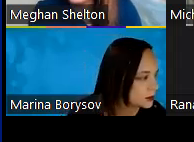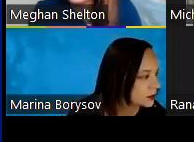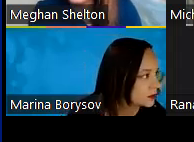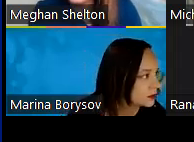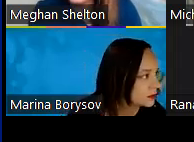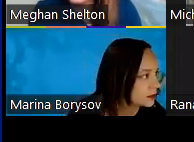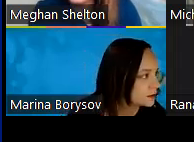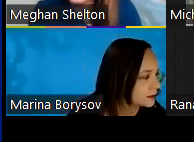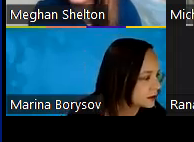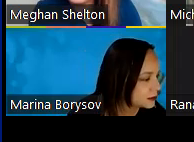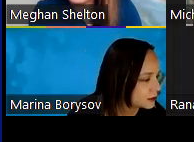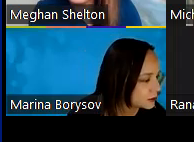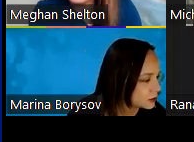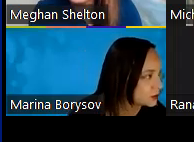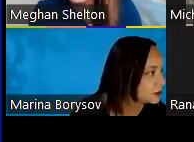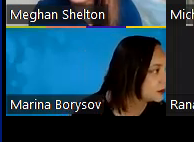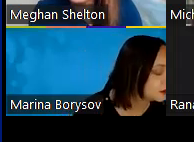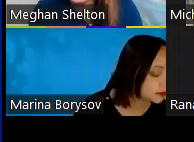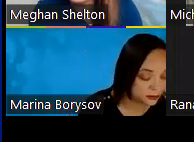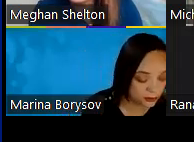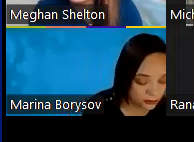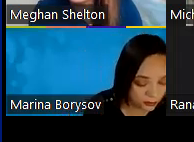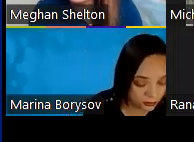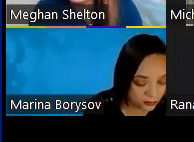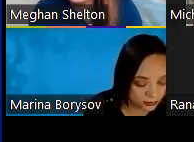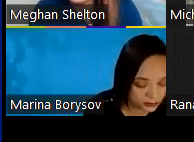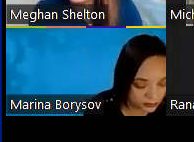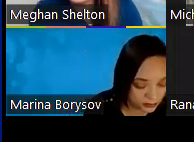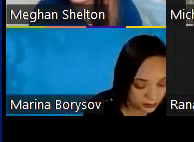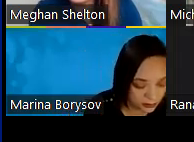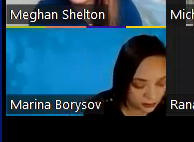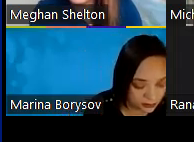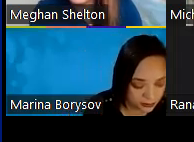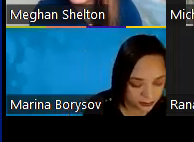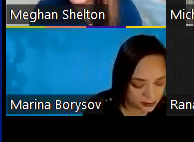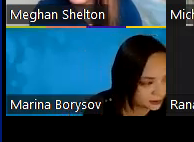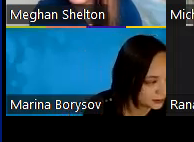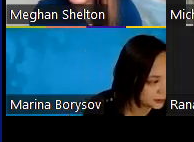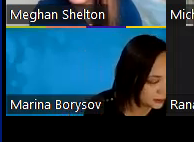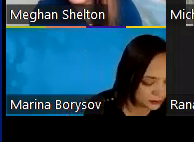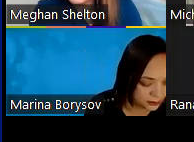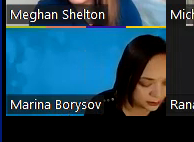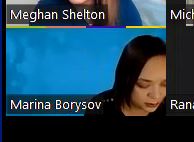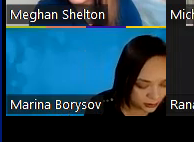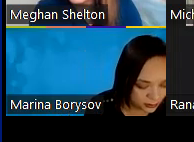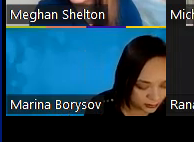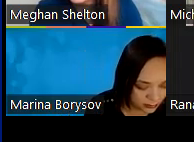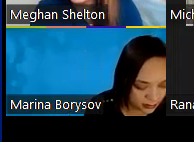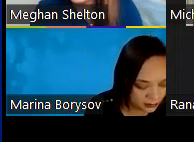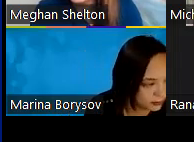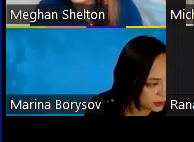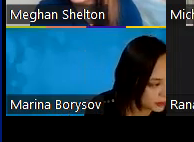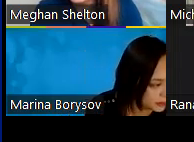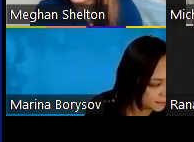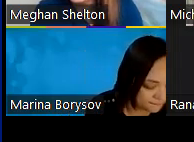That's where we have a number of former JAG attorneys in my firm, like former U.S. Marine Captain Bob. As a former JAG lawyer for 34 years. Queen, do you have